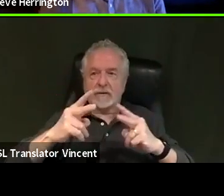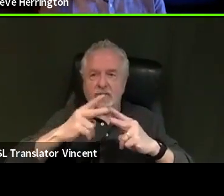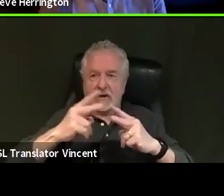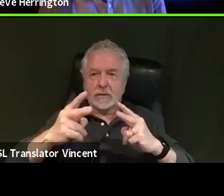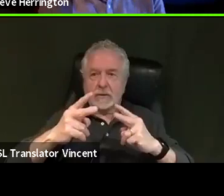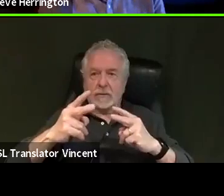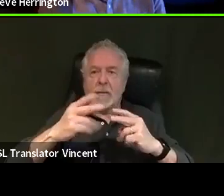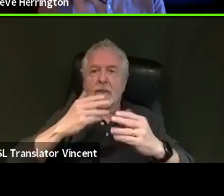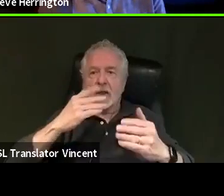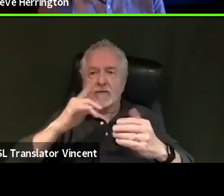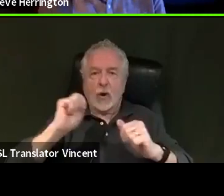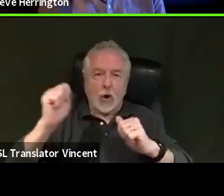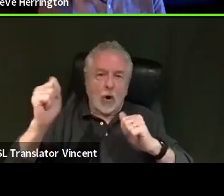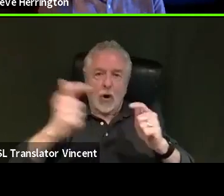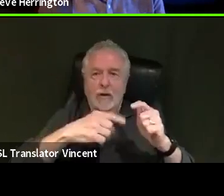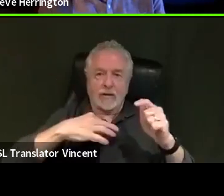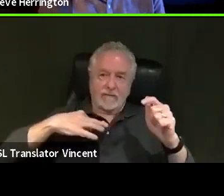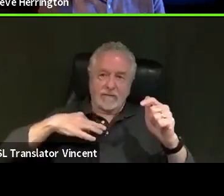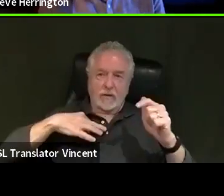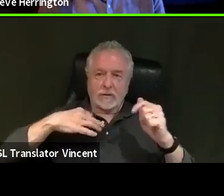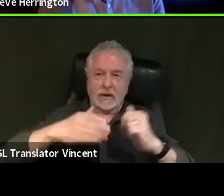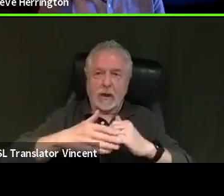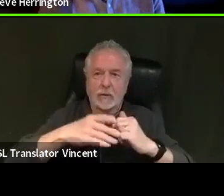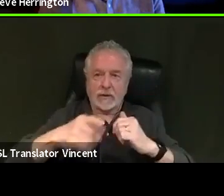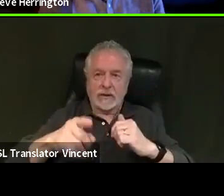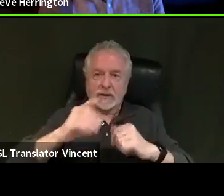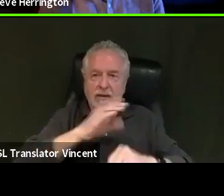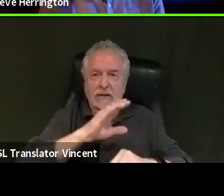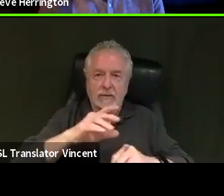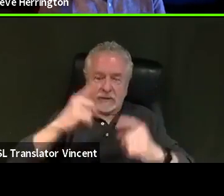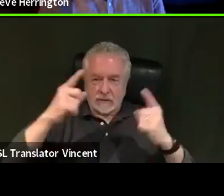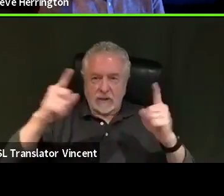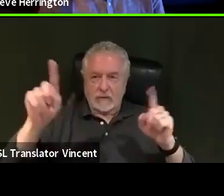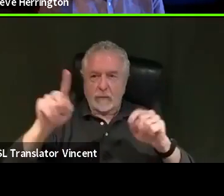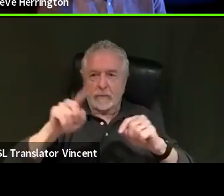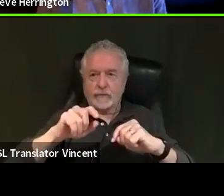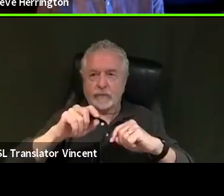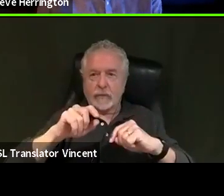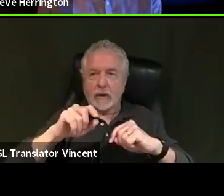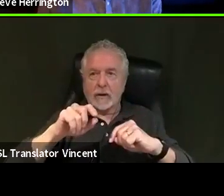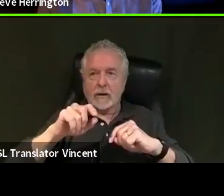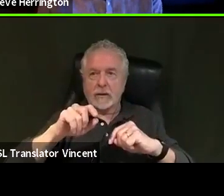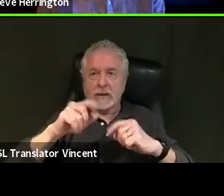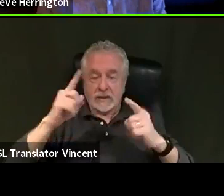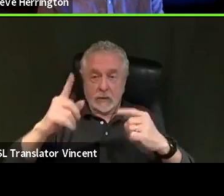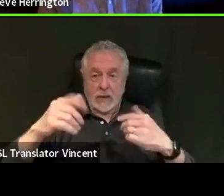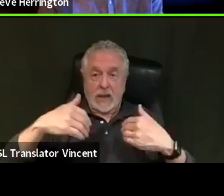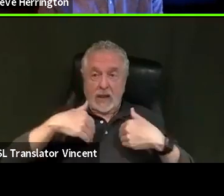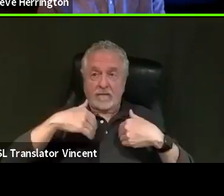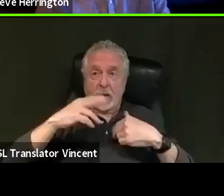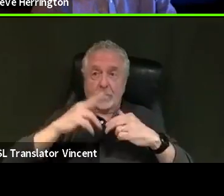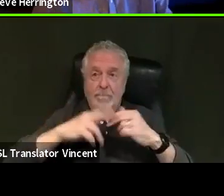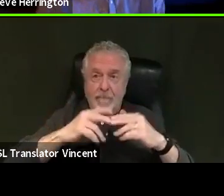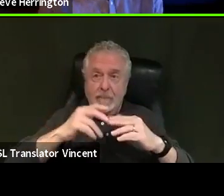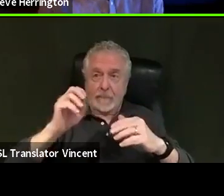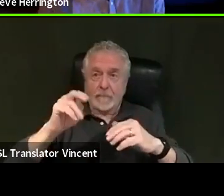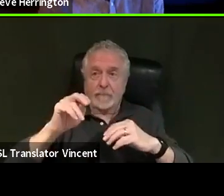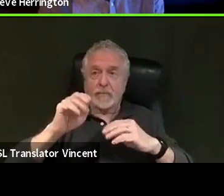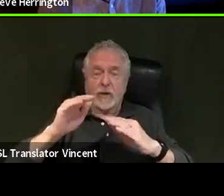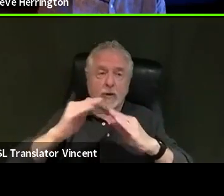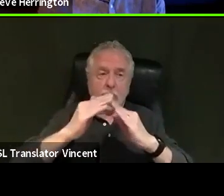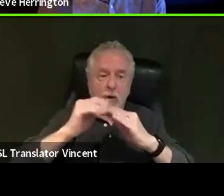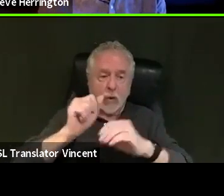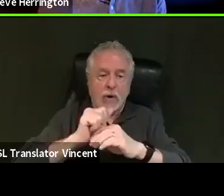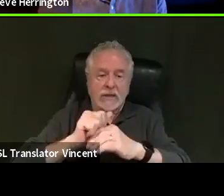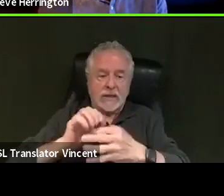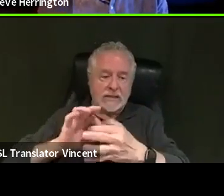very thankful to all the volunteers who have helped these clinics be successful, because the success rate we have is built on the community